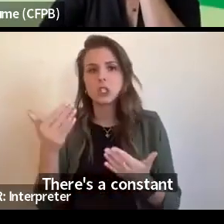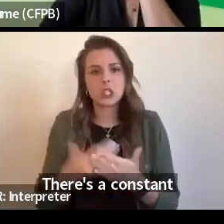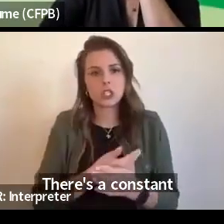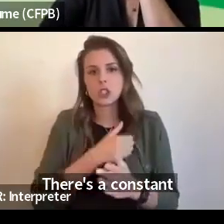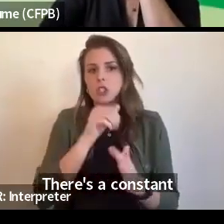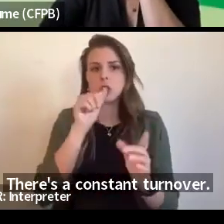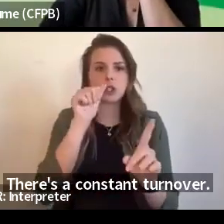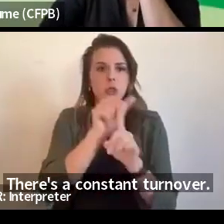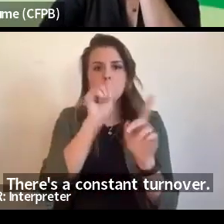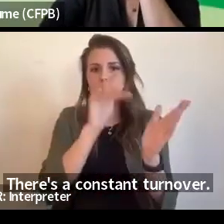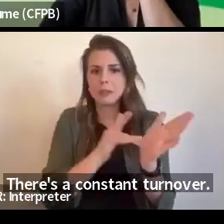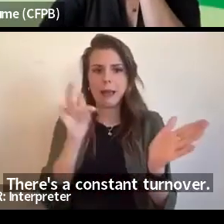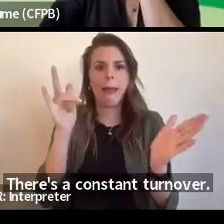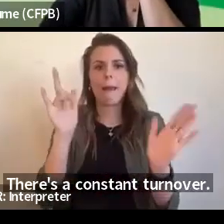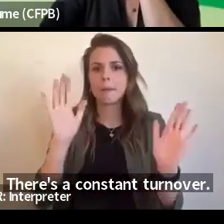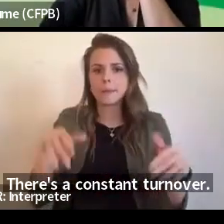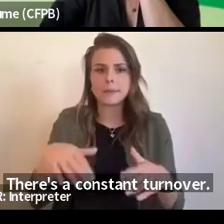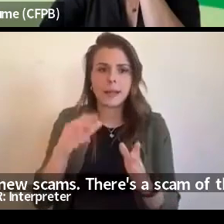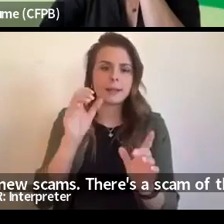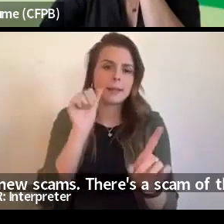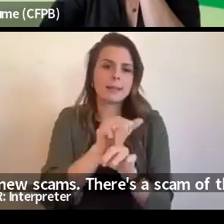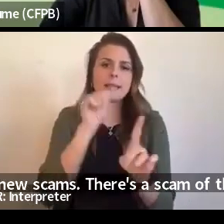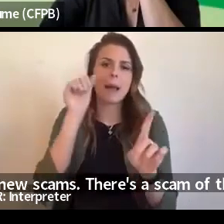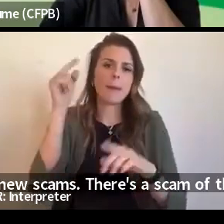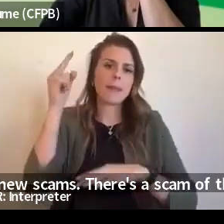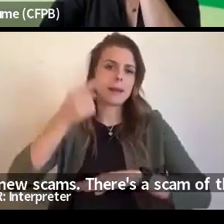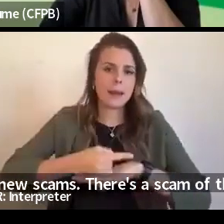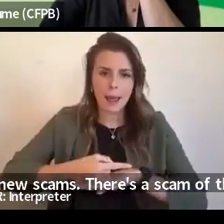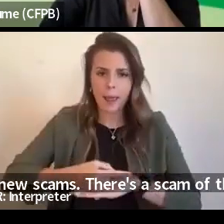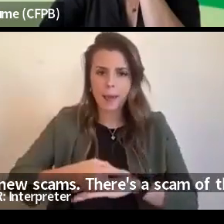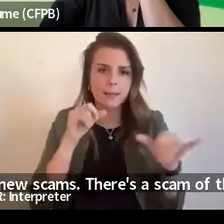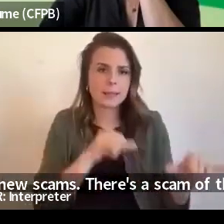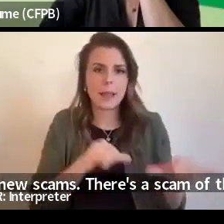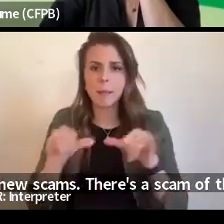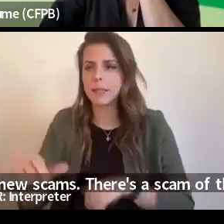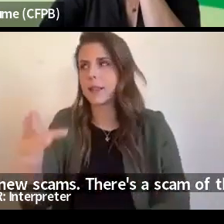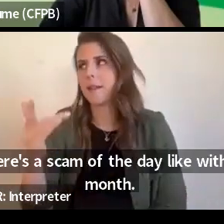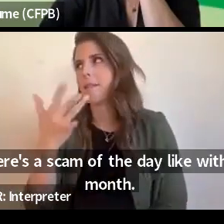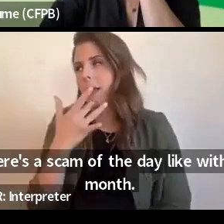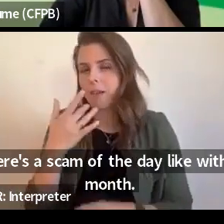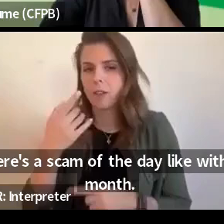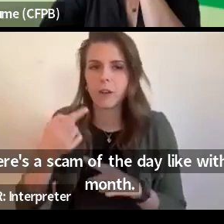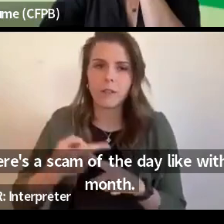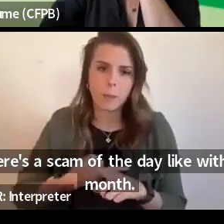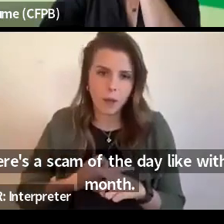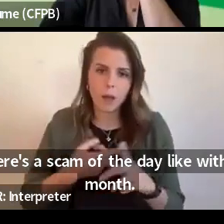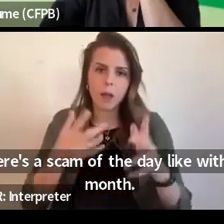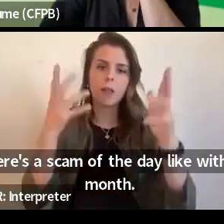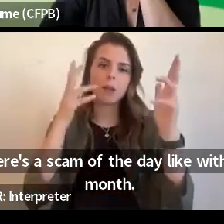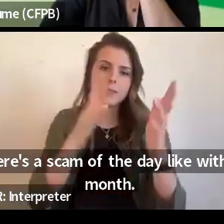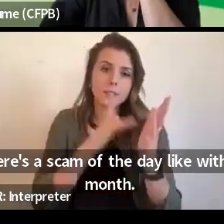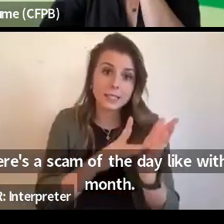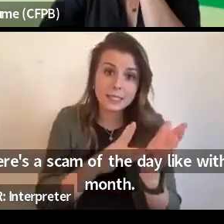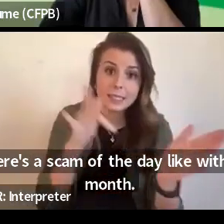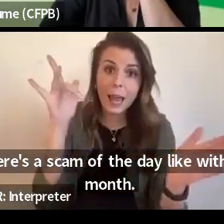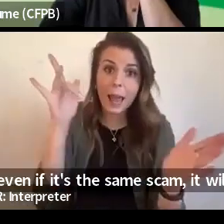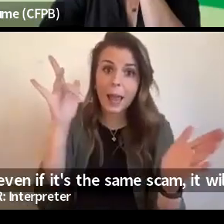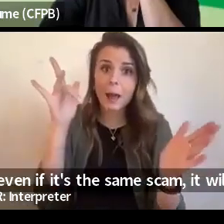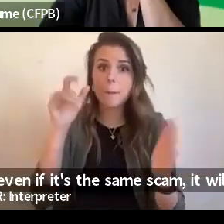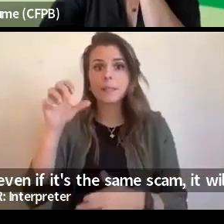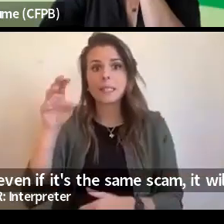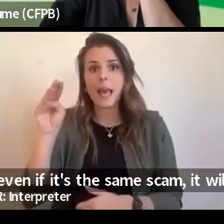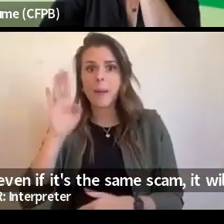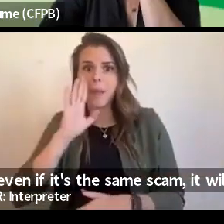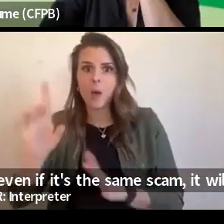There's a scam of the day, like a flavor of the month. And even if it's the same scam, it will be presented in a different